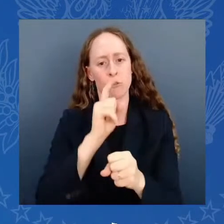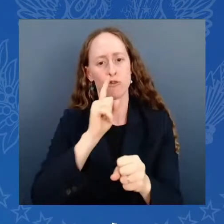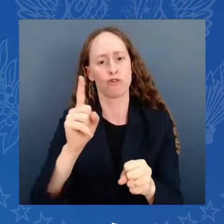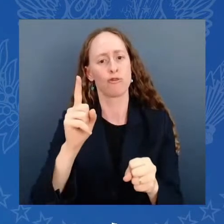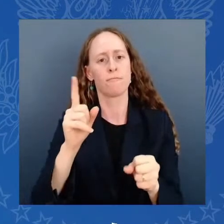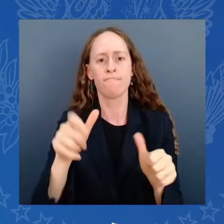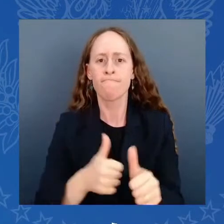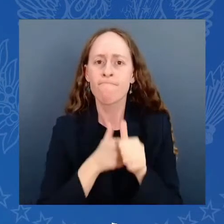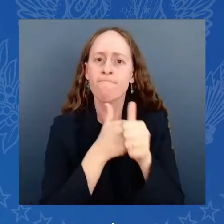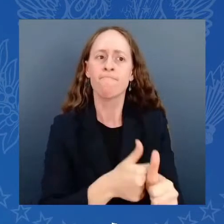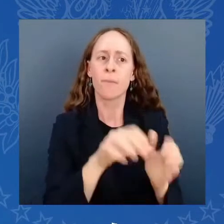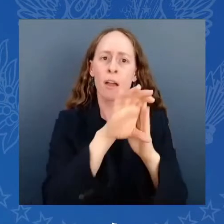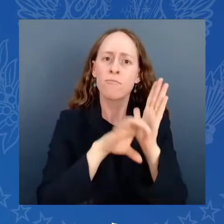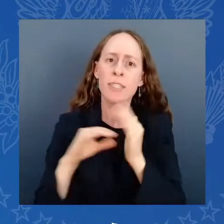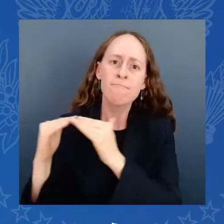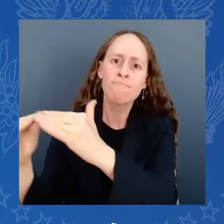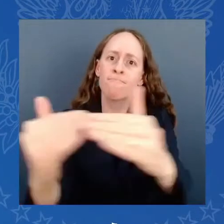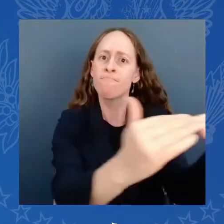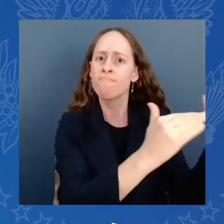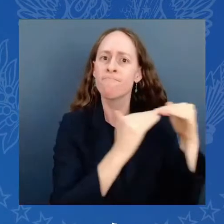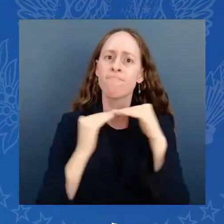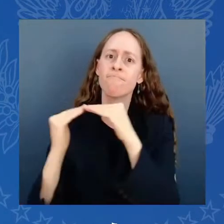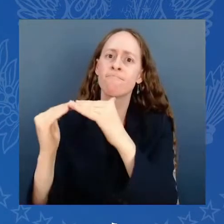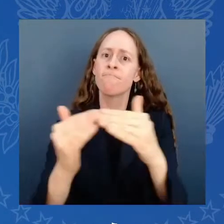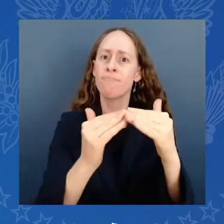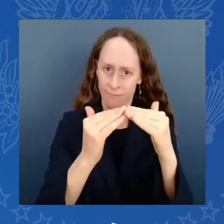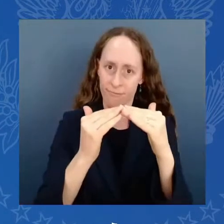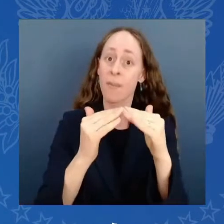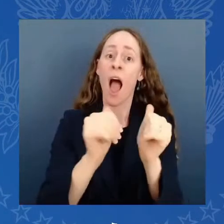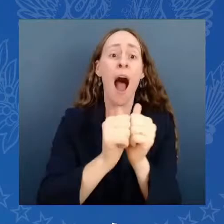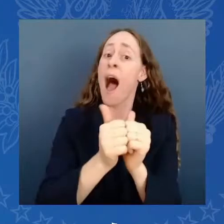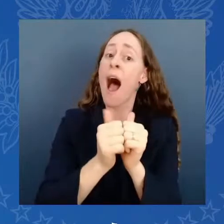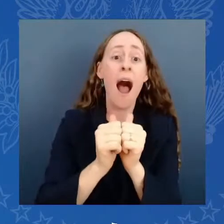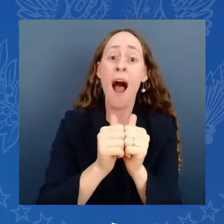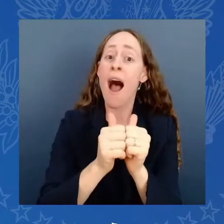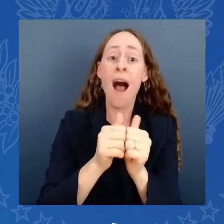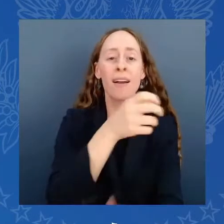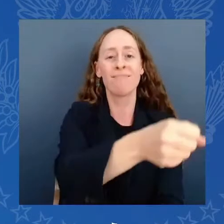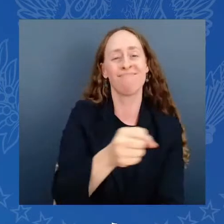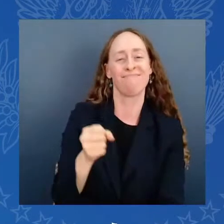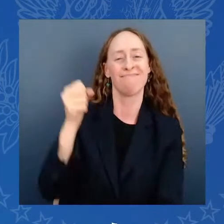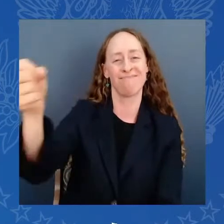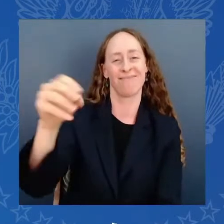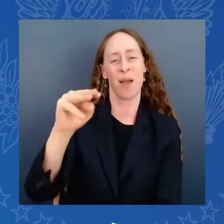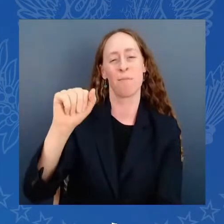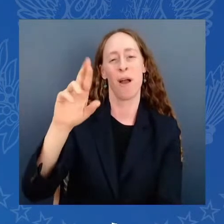Thurgood Marshall as the first black justice of the Supreme Court.